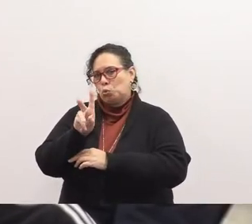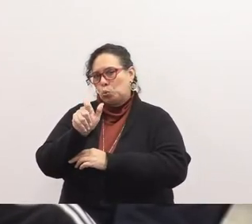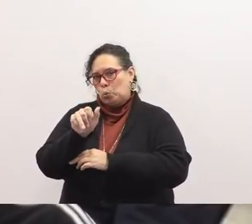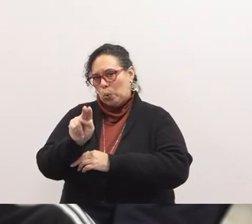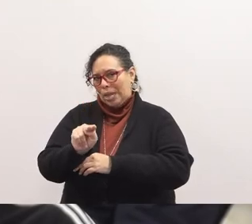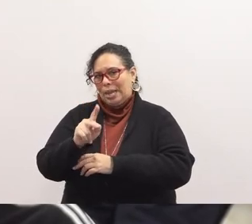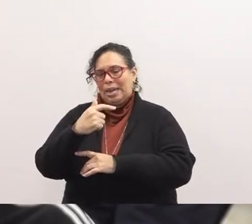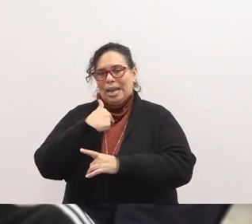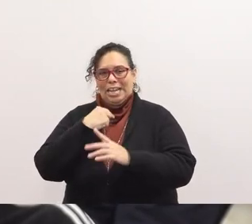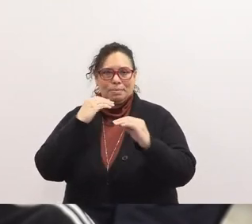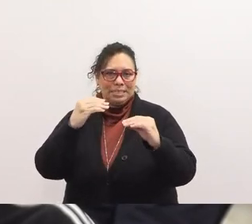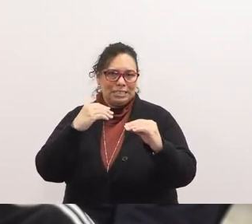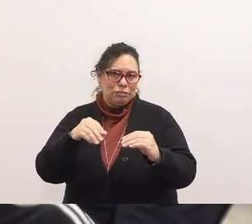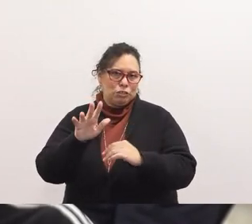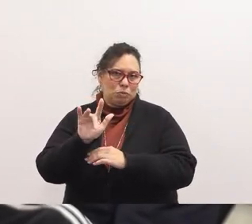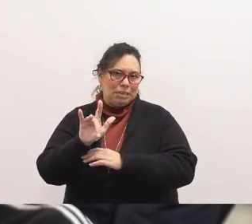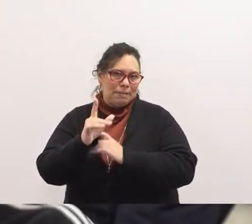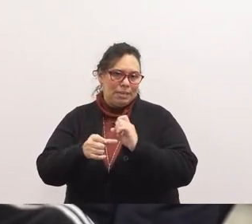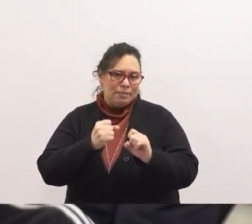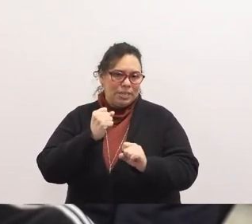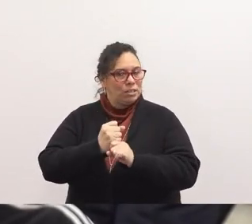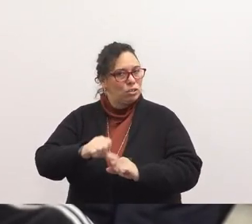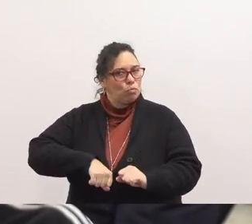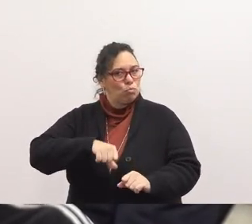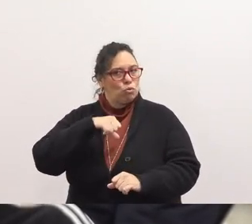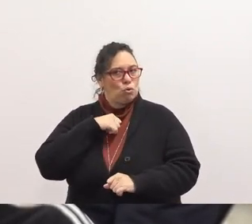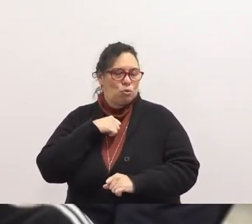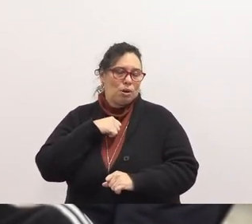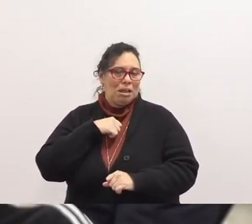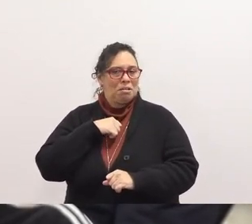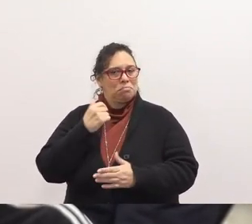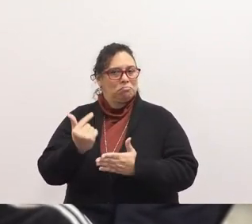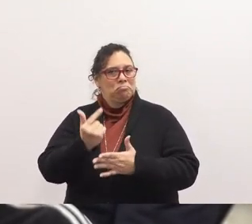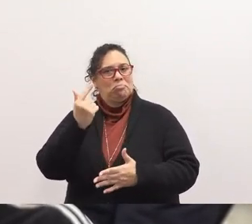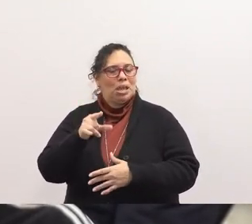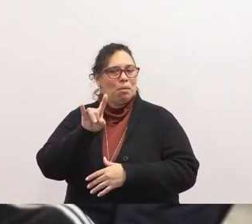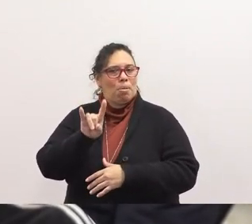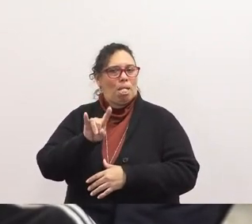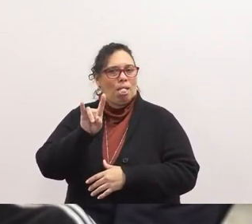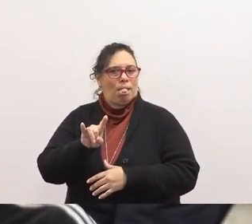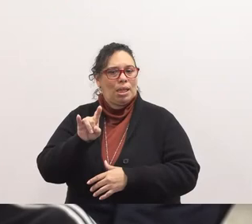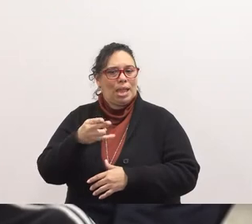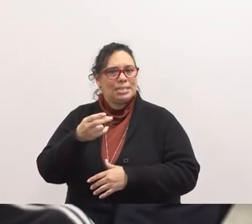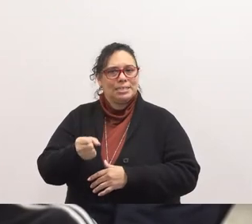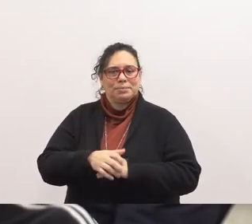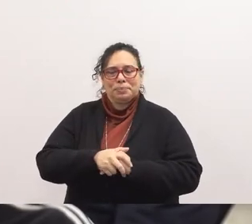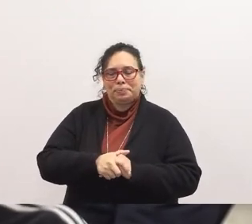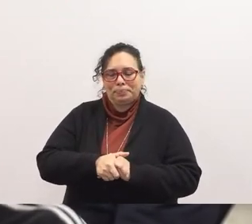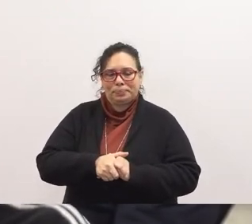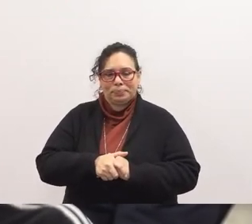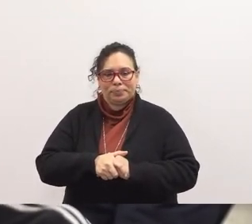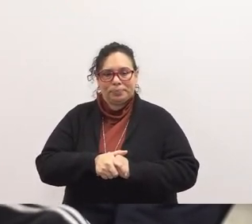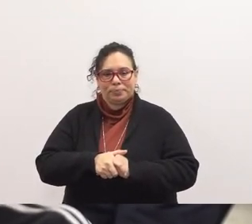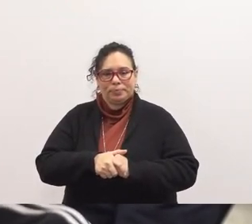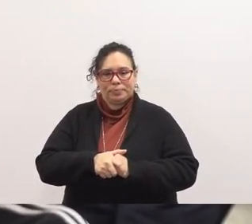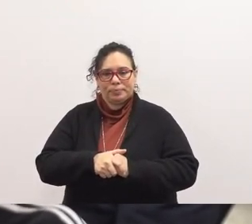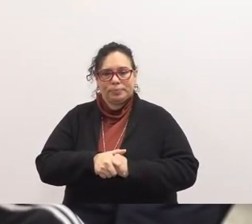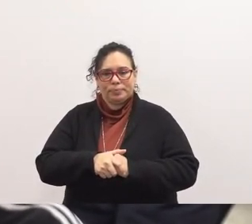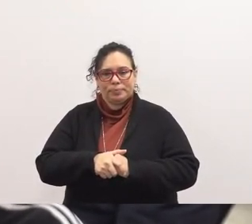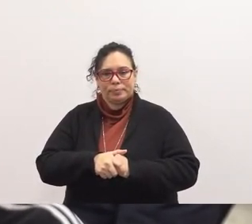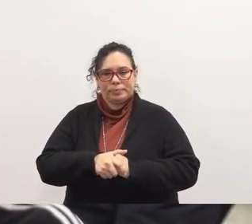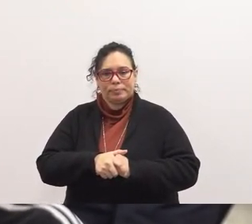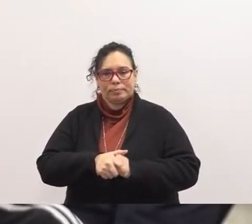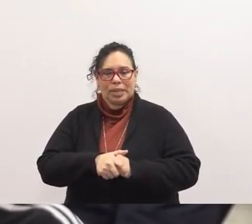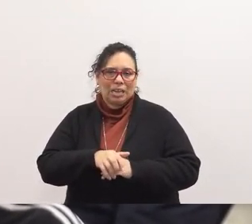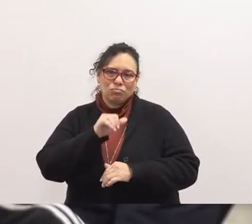over 25 years, and I am a proud alumni of Pauley High School. Go Jackrabbits. I shouldn't